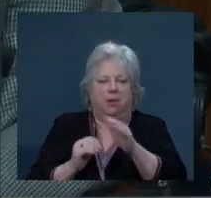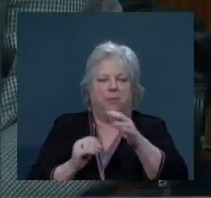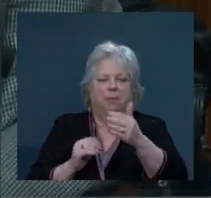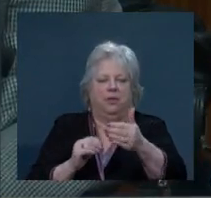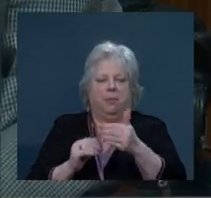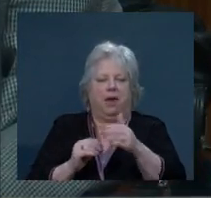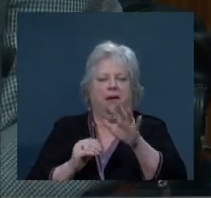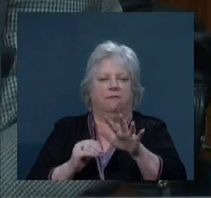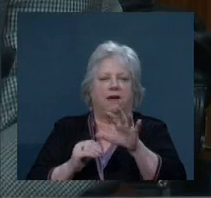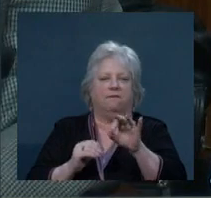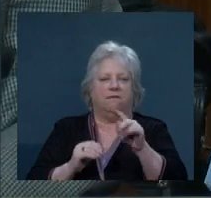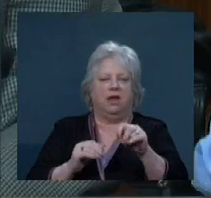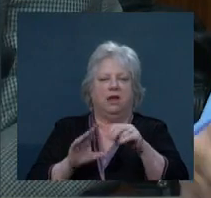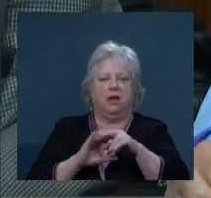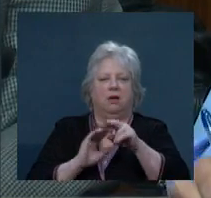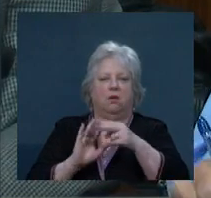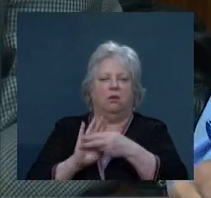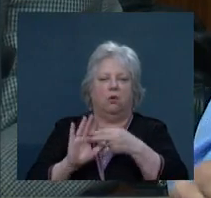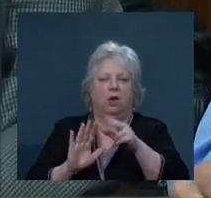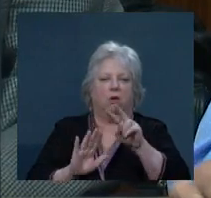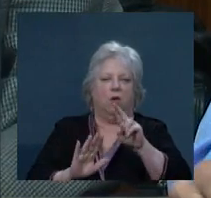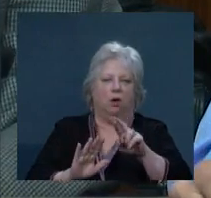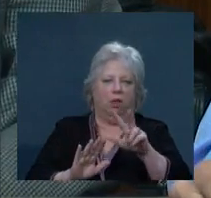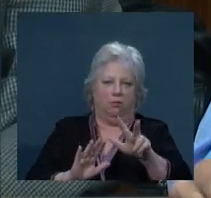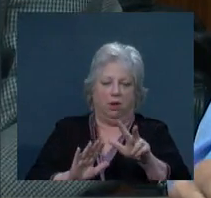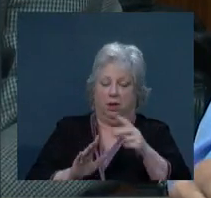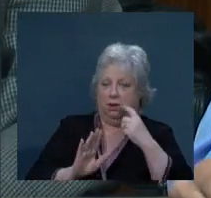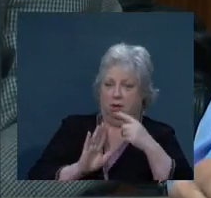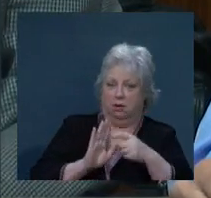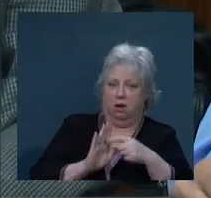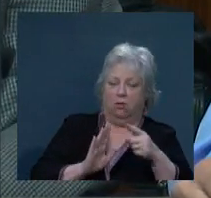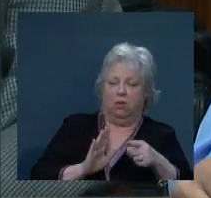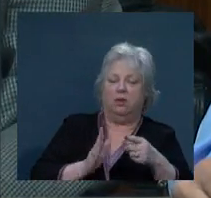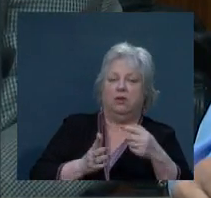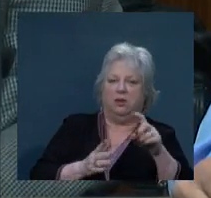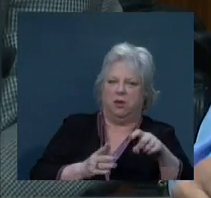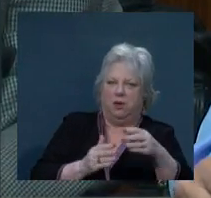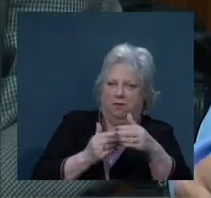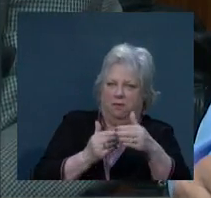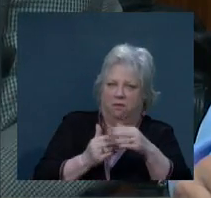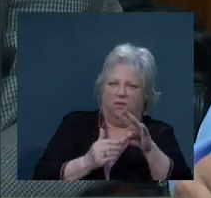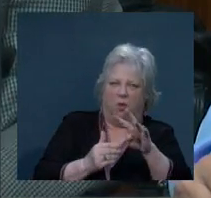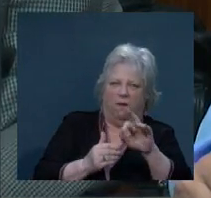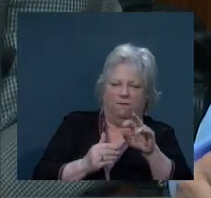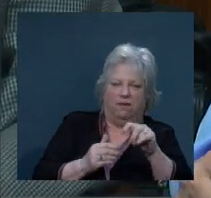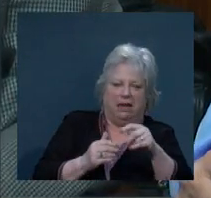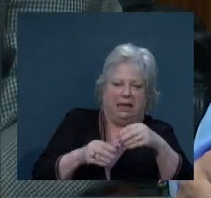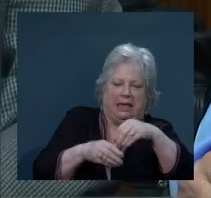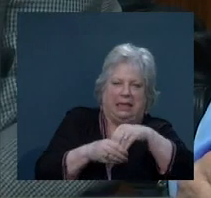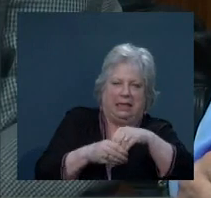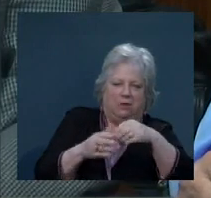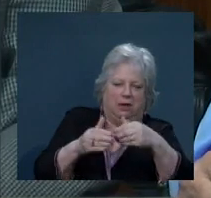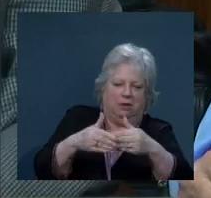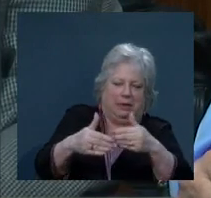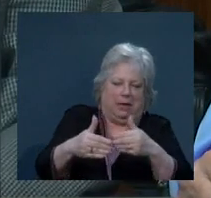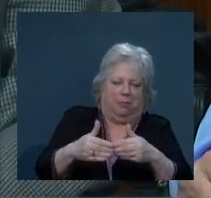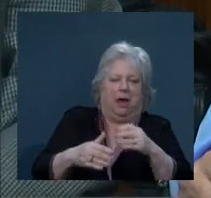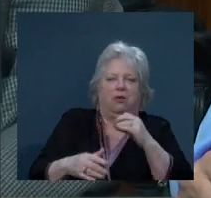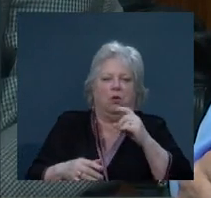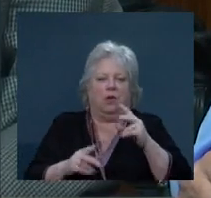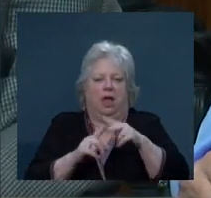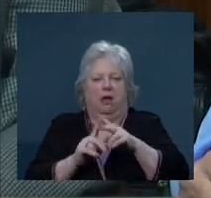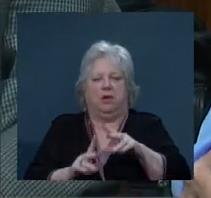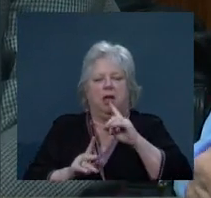structures constructed in R3 zoning. As noted, the structures are proposed to have 4-foot interior side setbacks. Therefore, the applicant